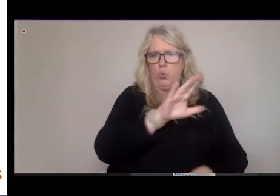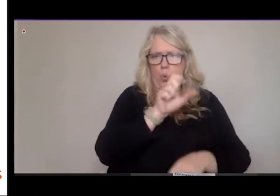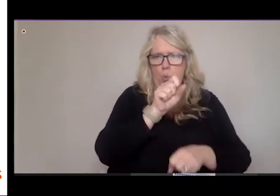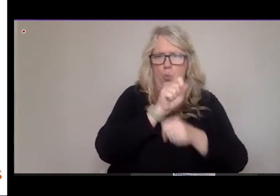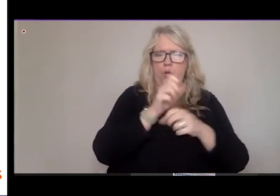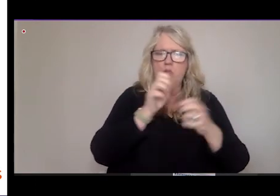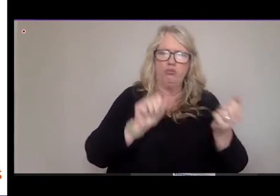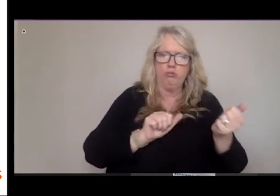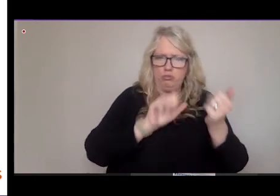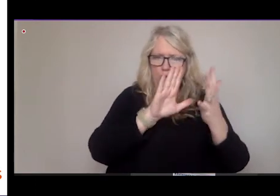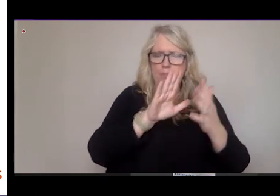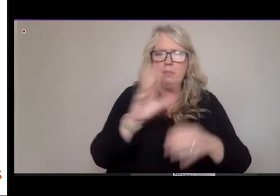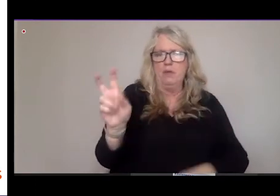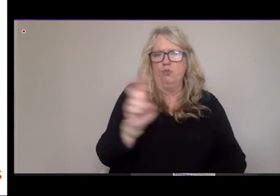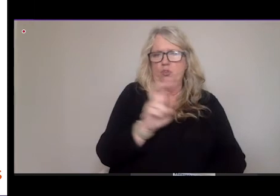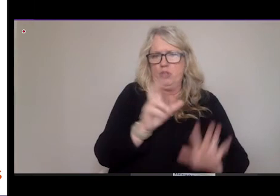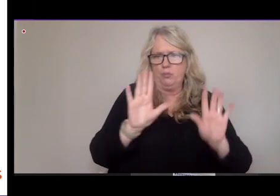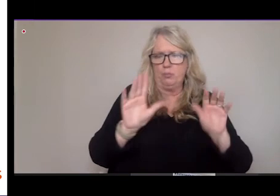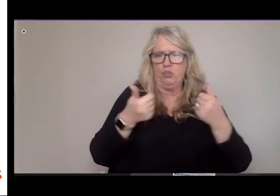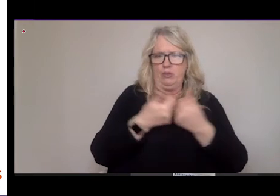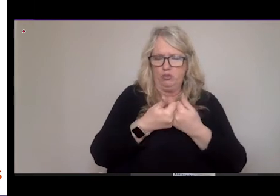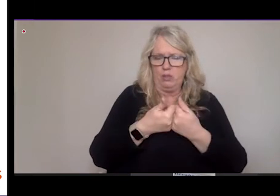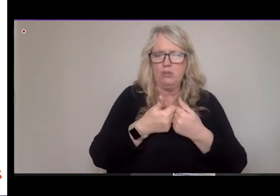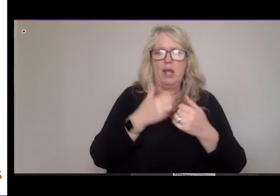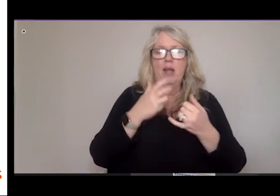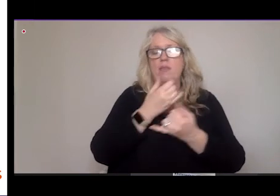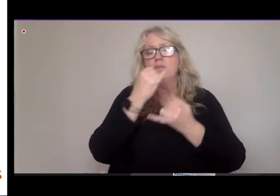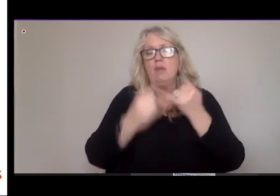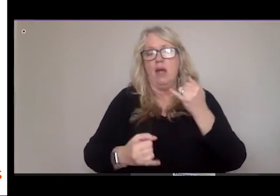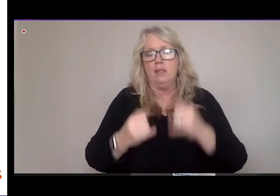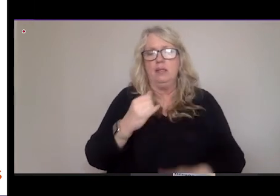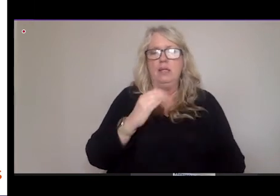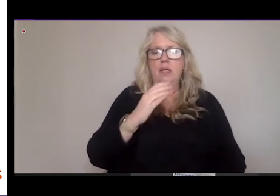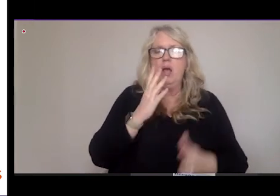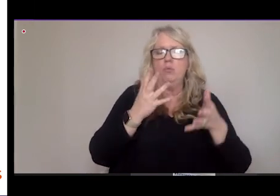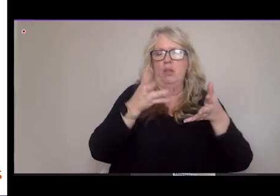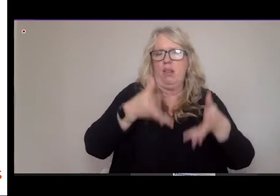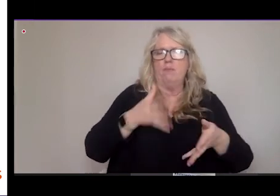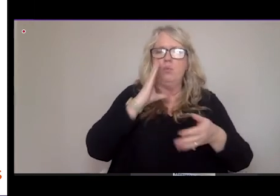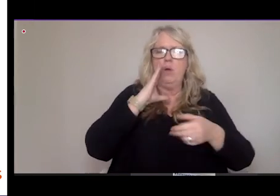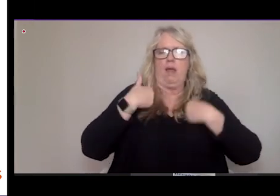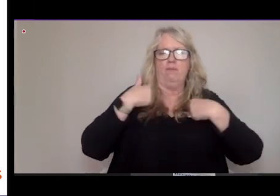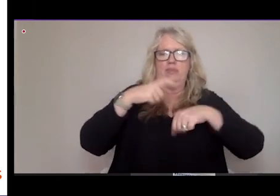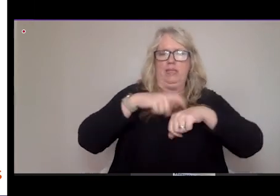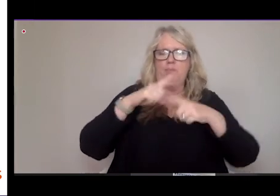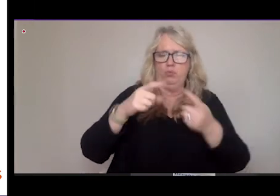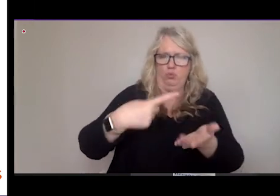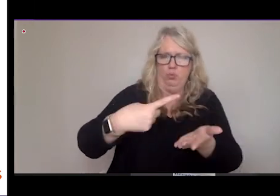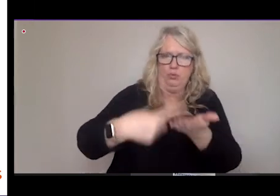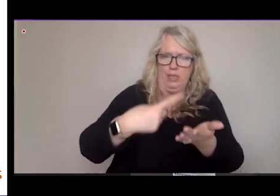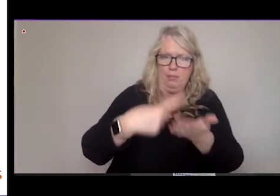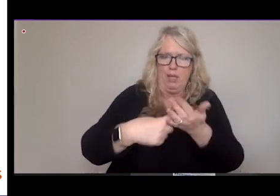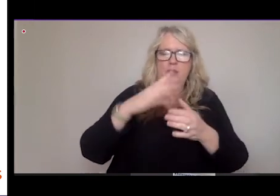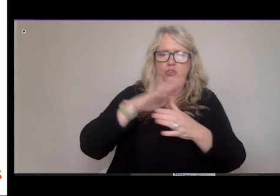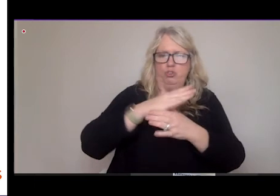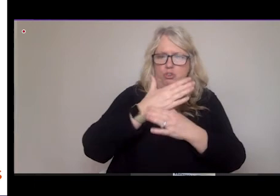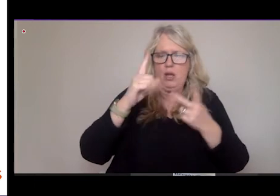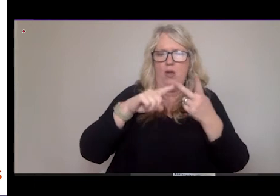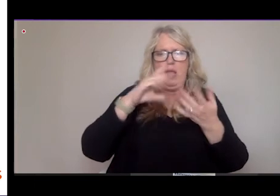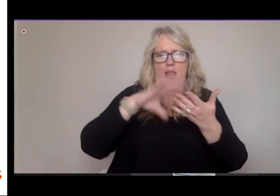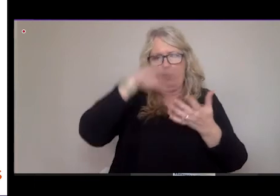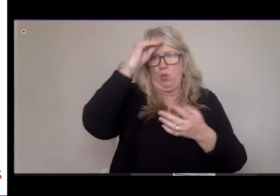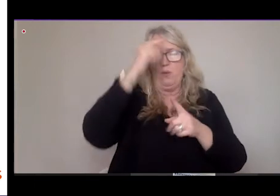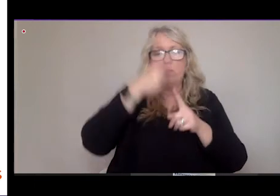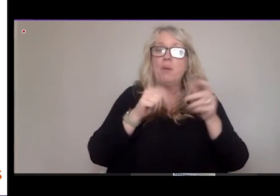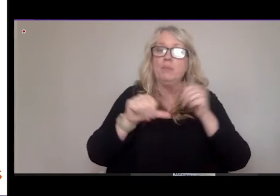use to support your work to address transportation challenges. And finally, I'll leave time for us to